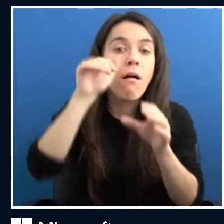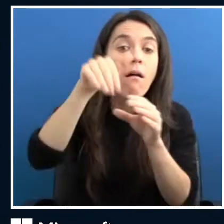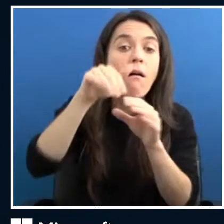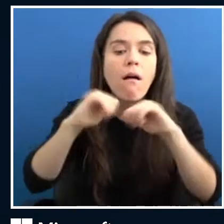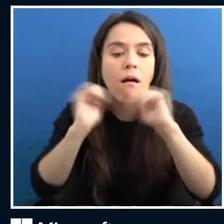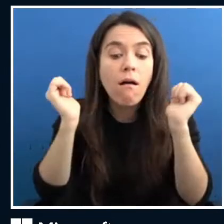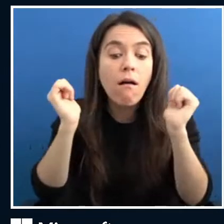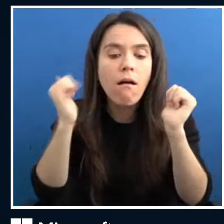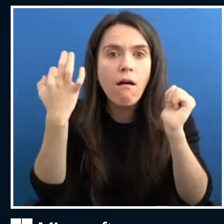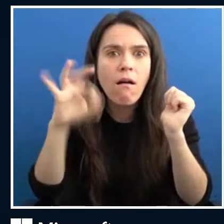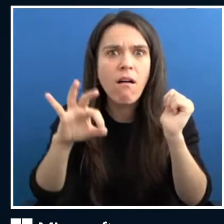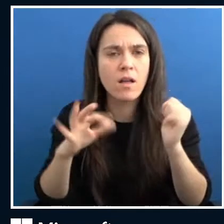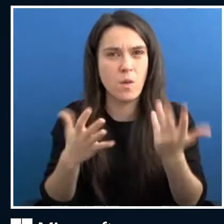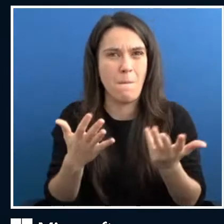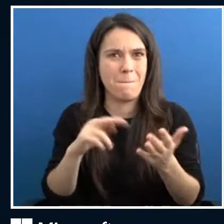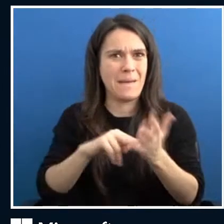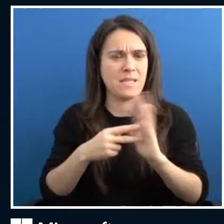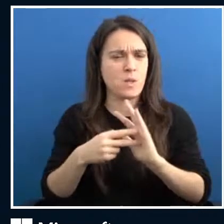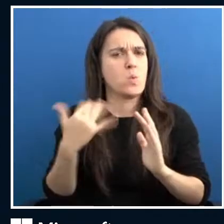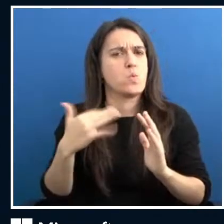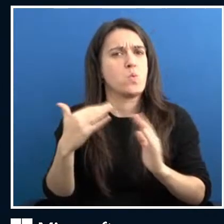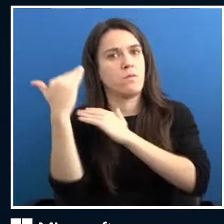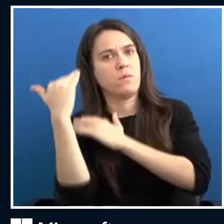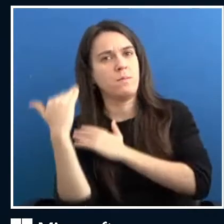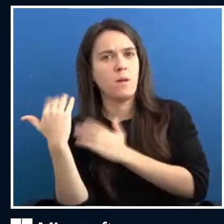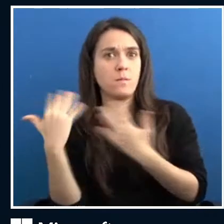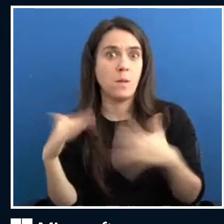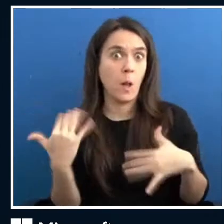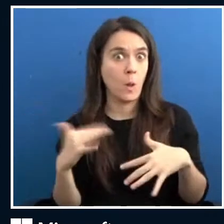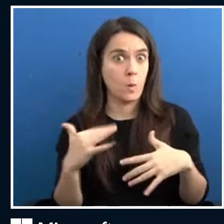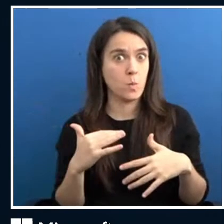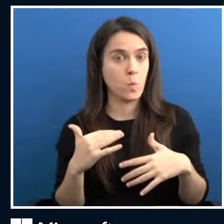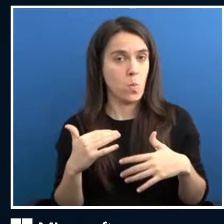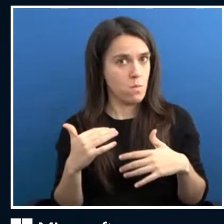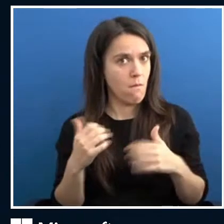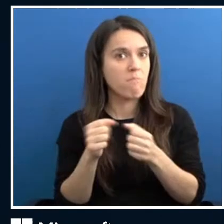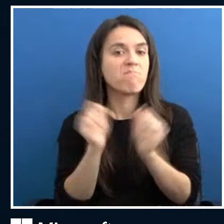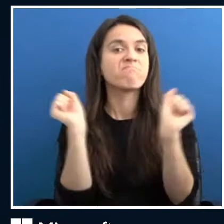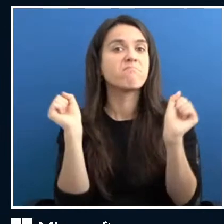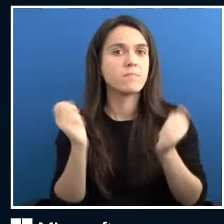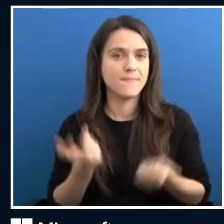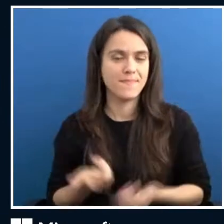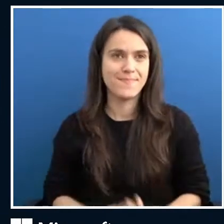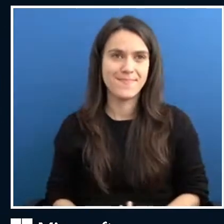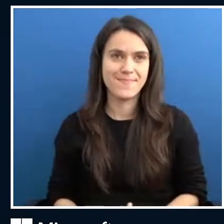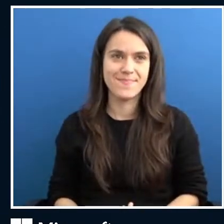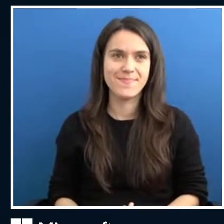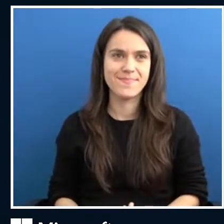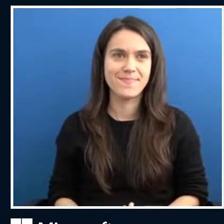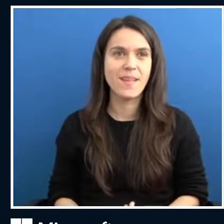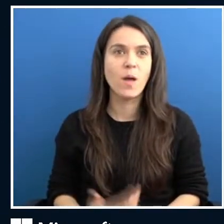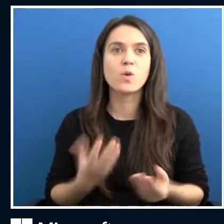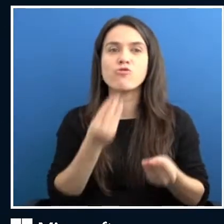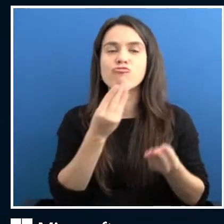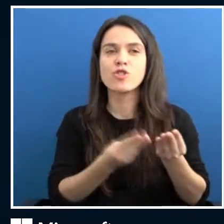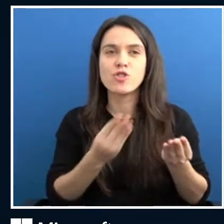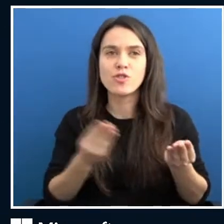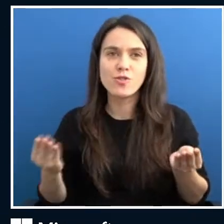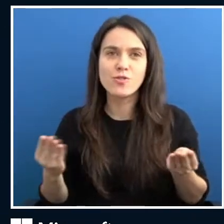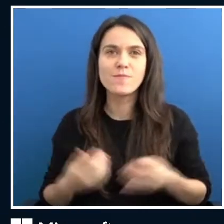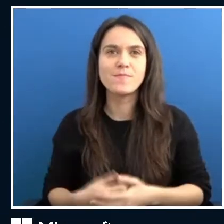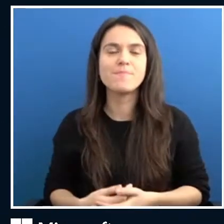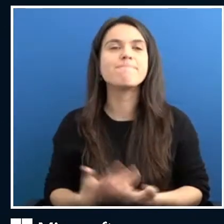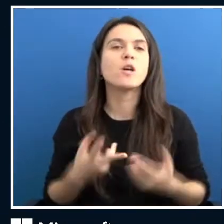is there? That's the question that I have to ask. So what are resources? Tools and Weapons,